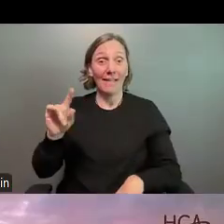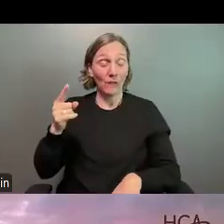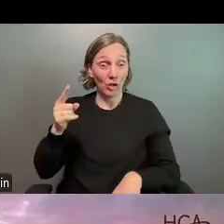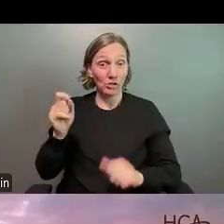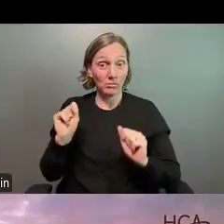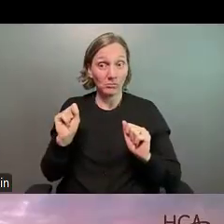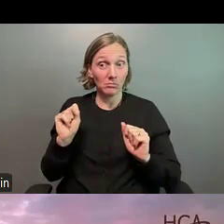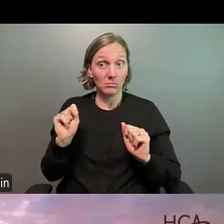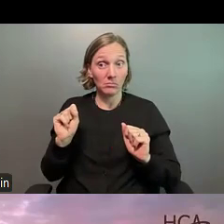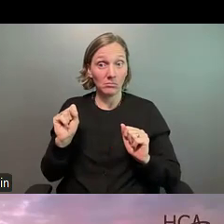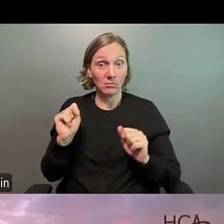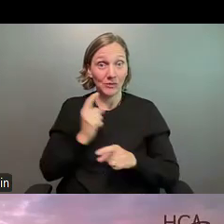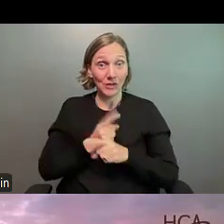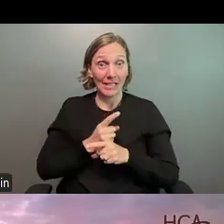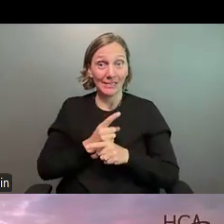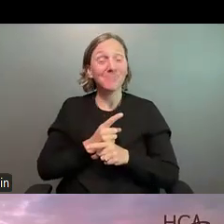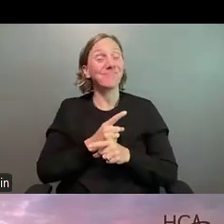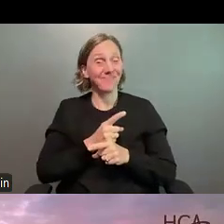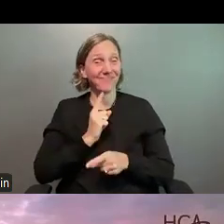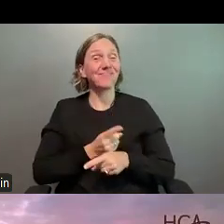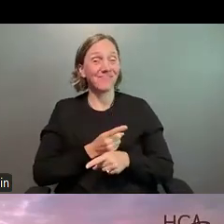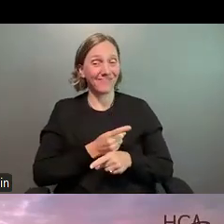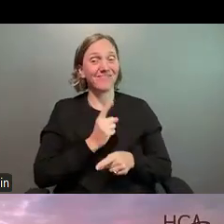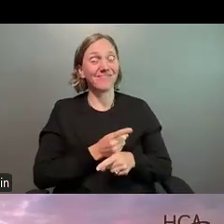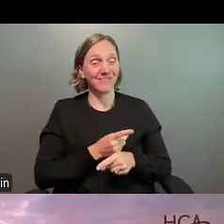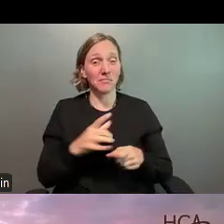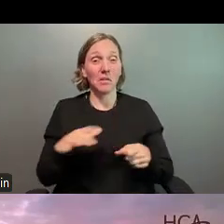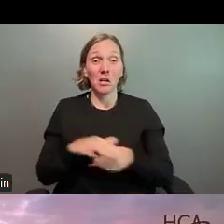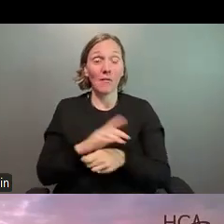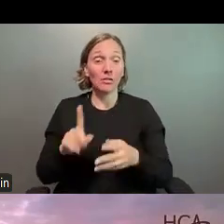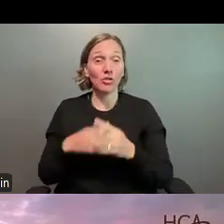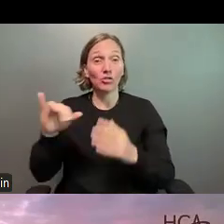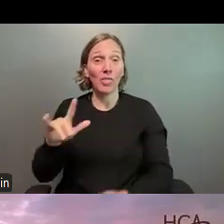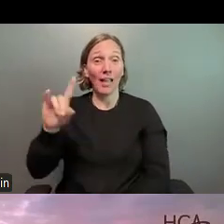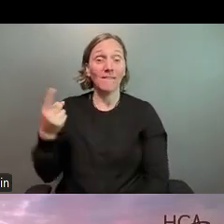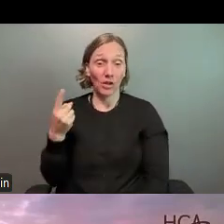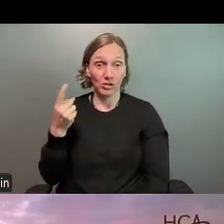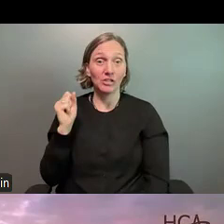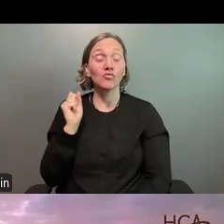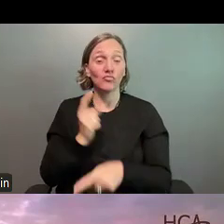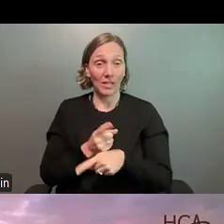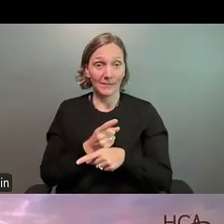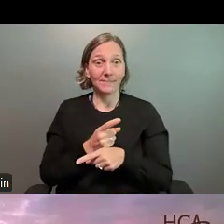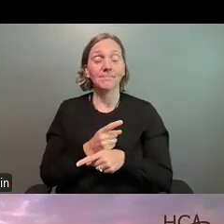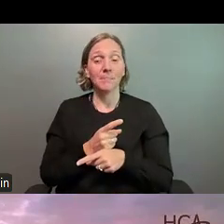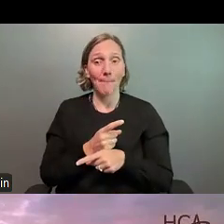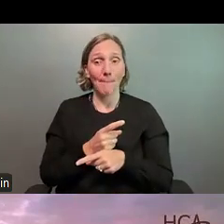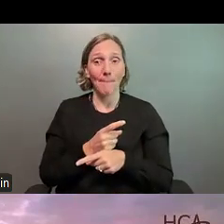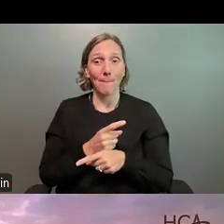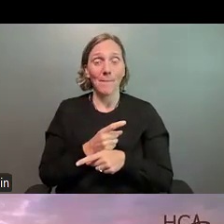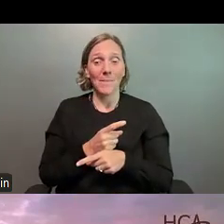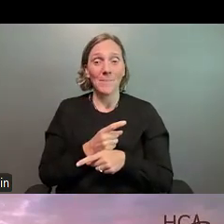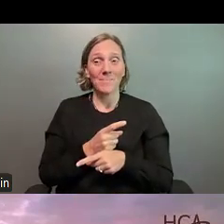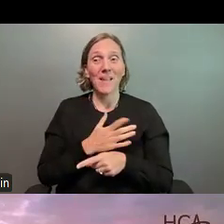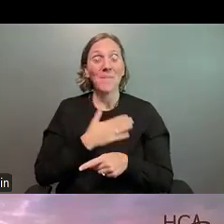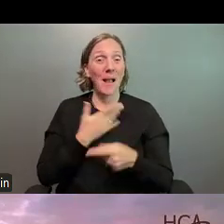1st. That's correct. They have coverage beginning July 1st. And so I'm happy that they